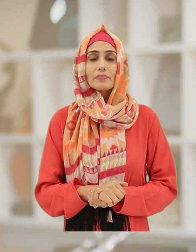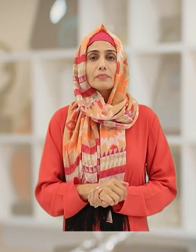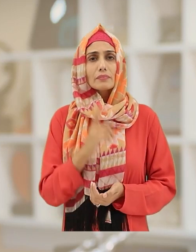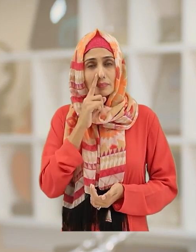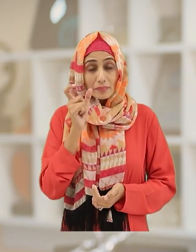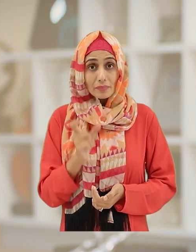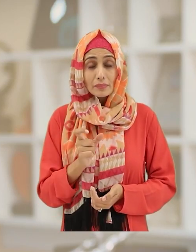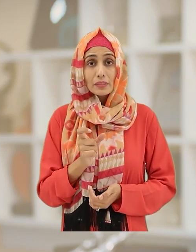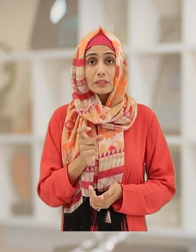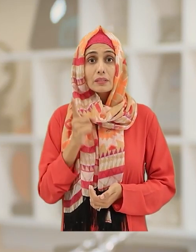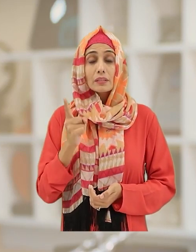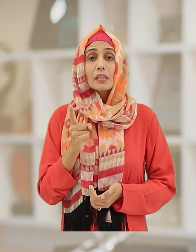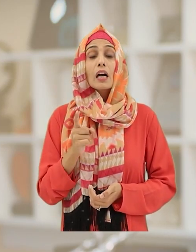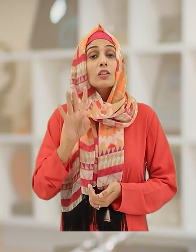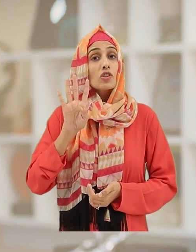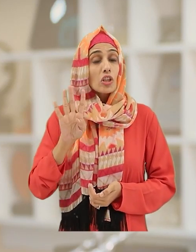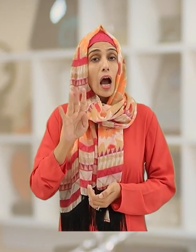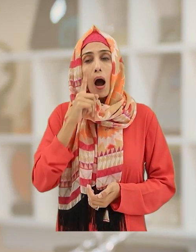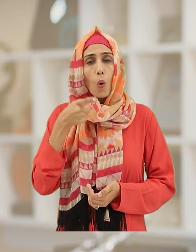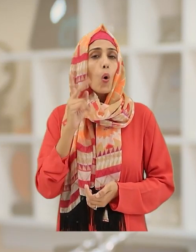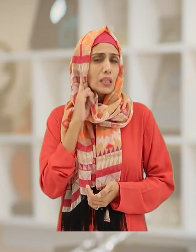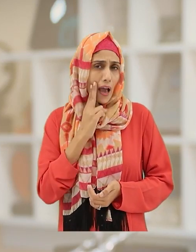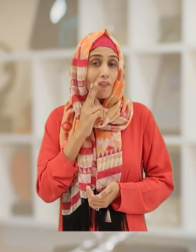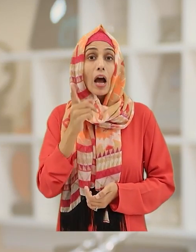She herself is deaf. She has 4 deaf sons.